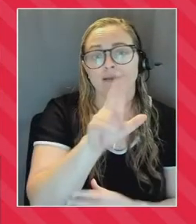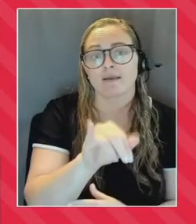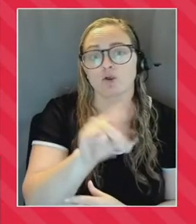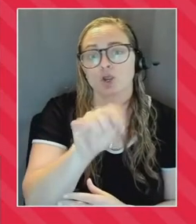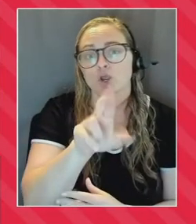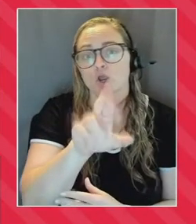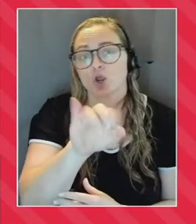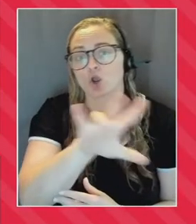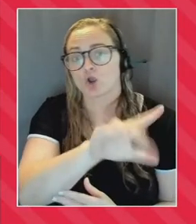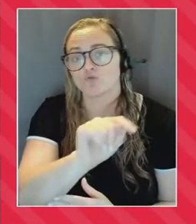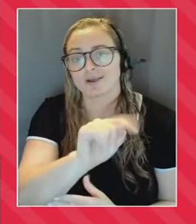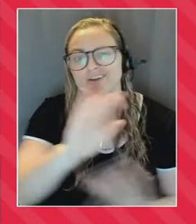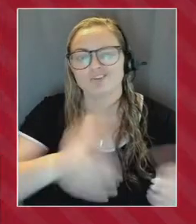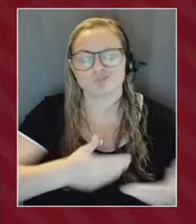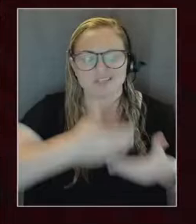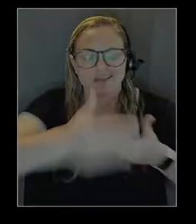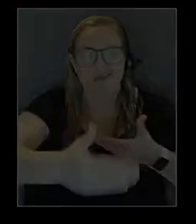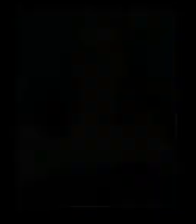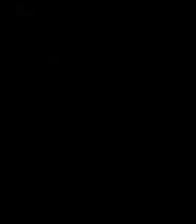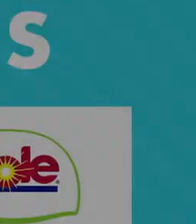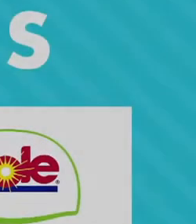our next session. Dr. Cartwright?